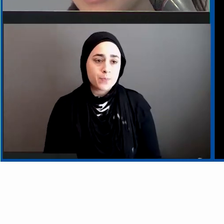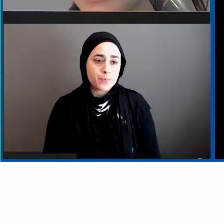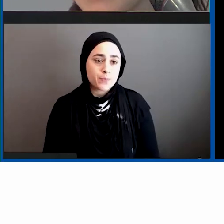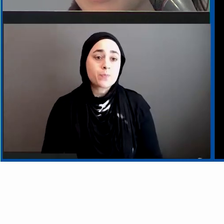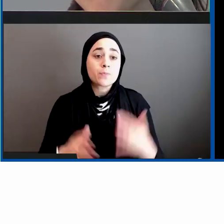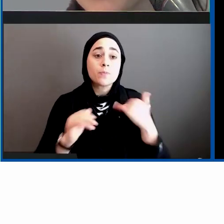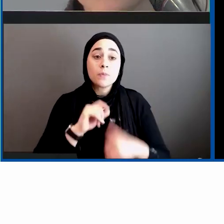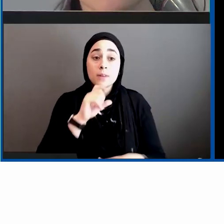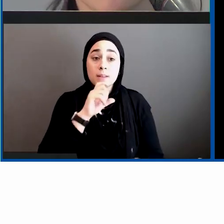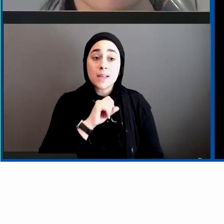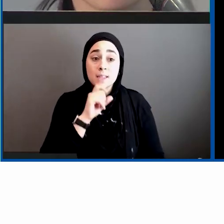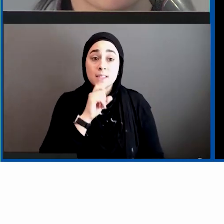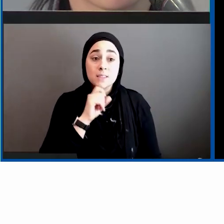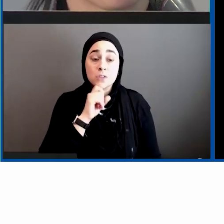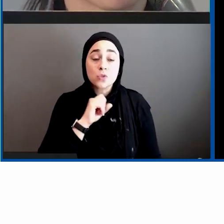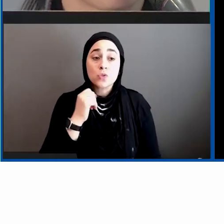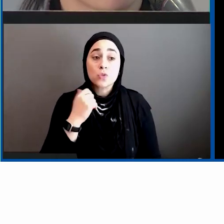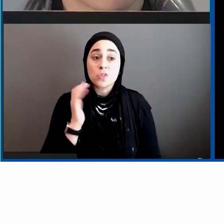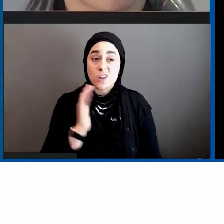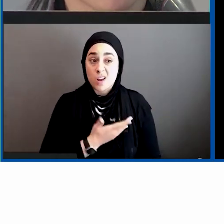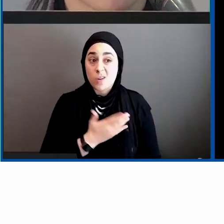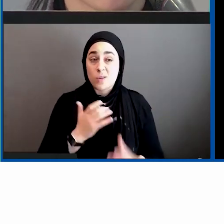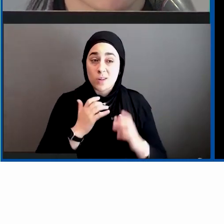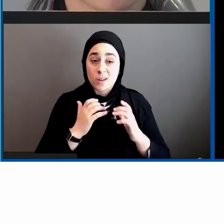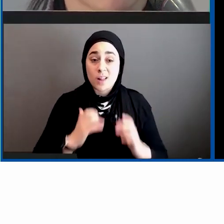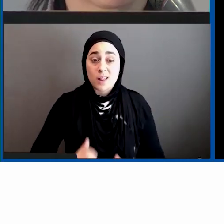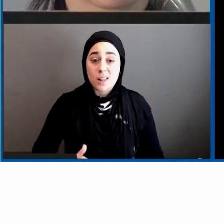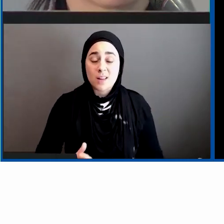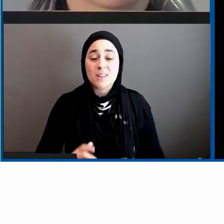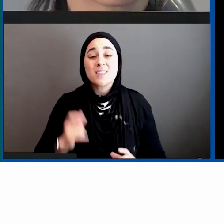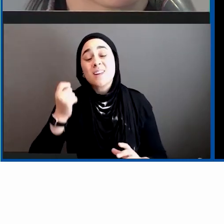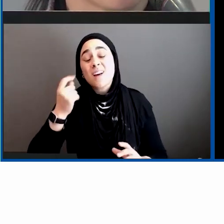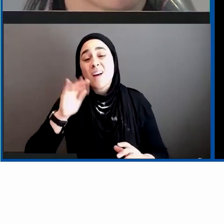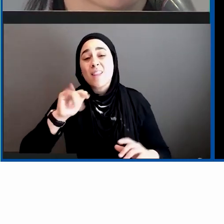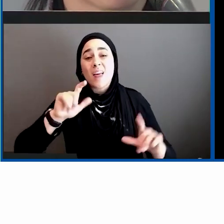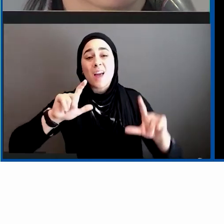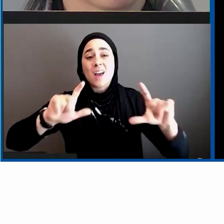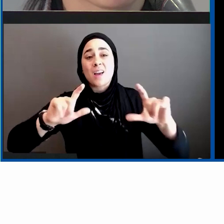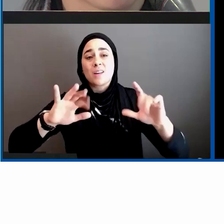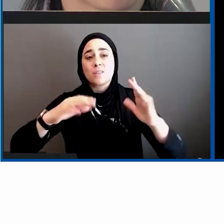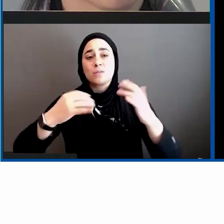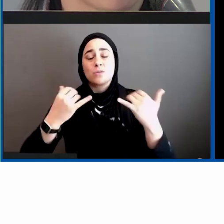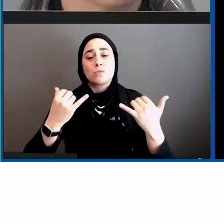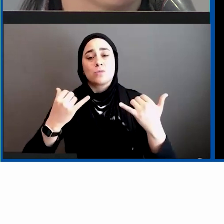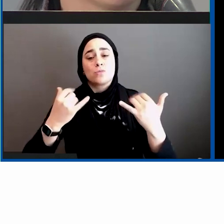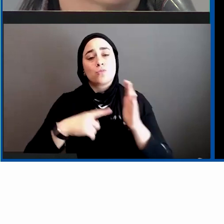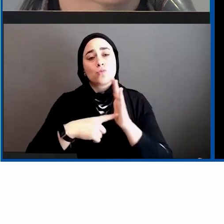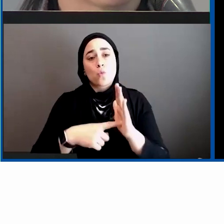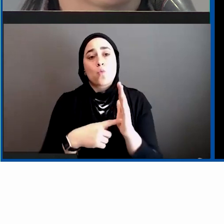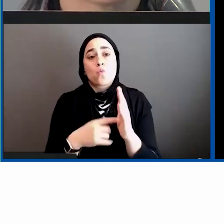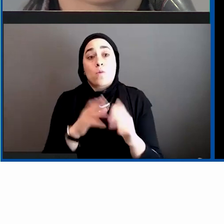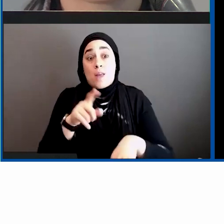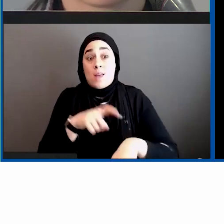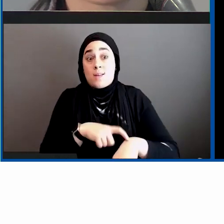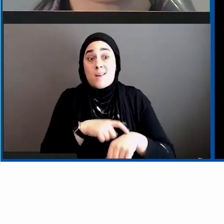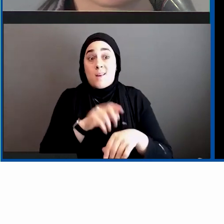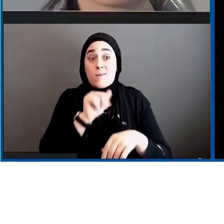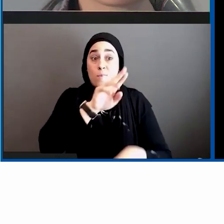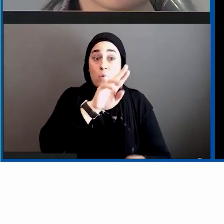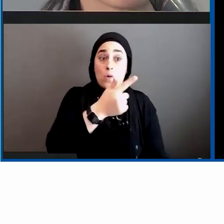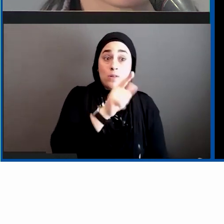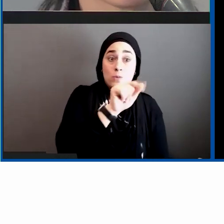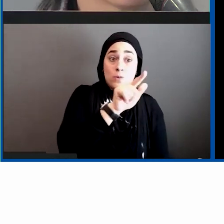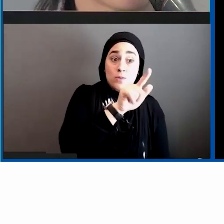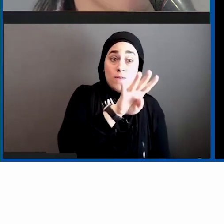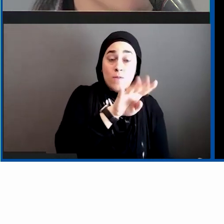of ages, because our clients do this is a capture of a current ages of our clients at that time. So we do have clients who